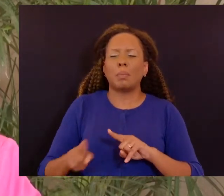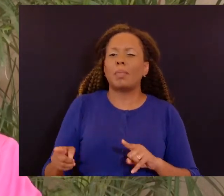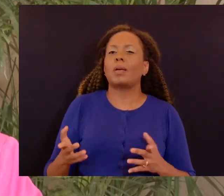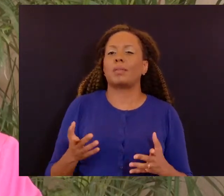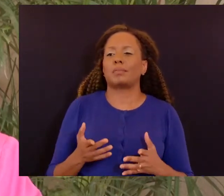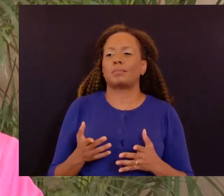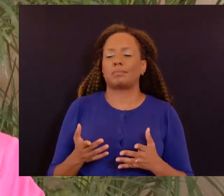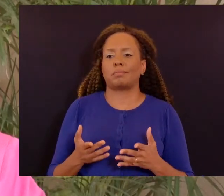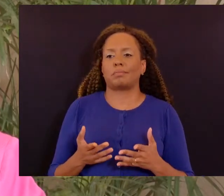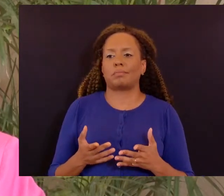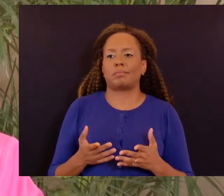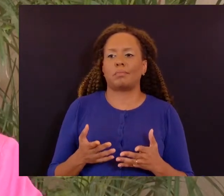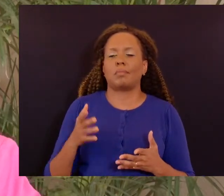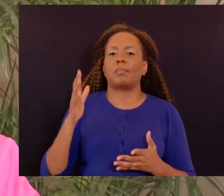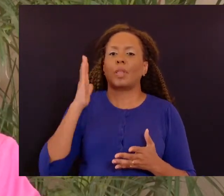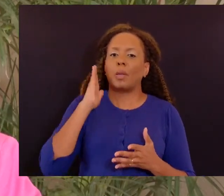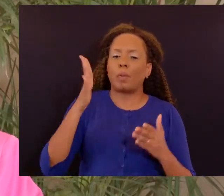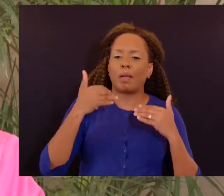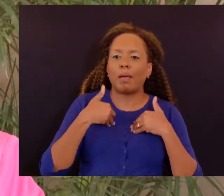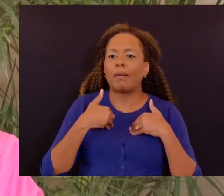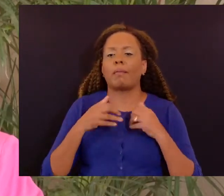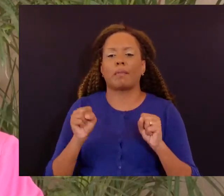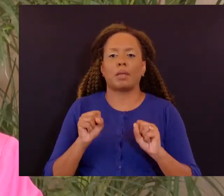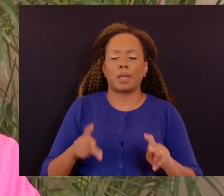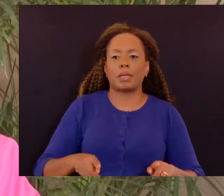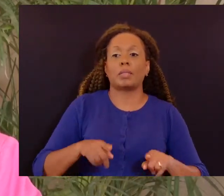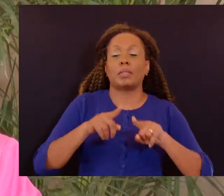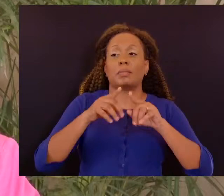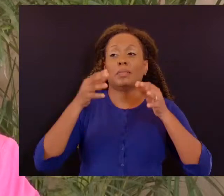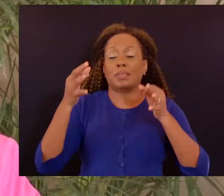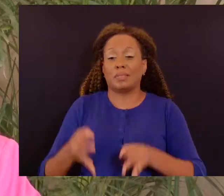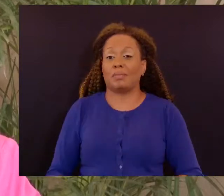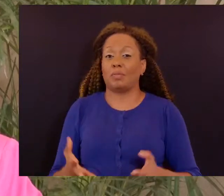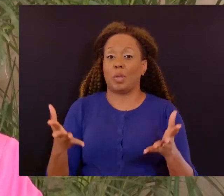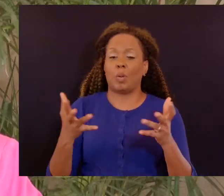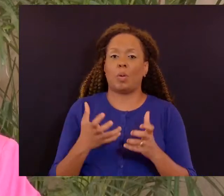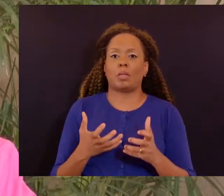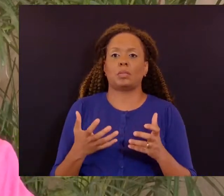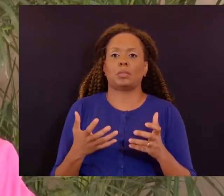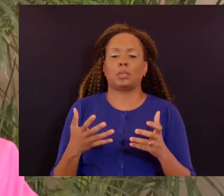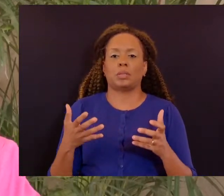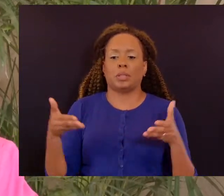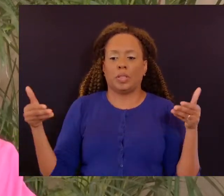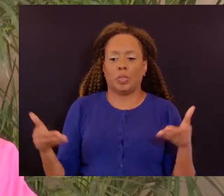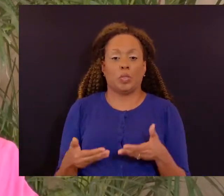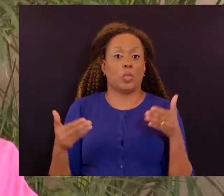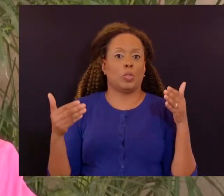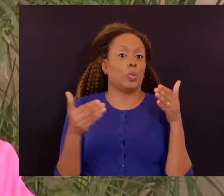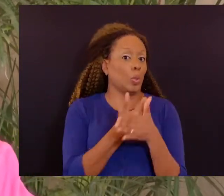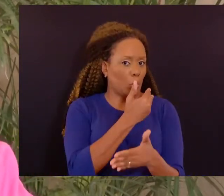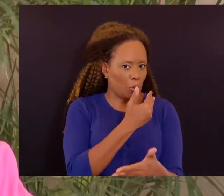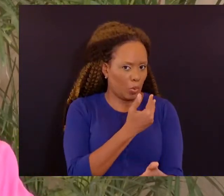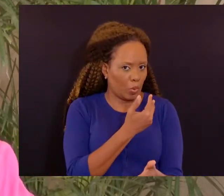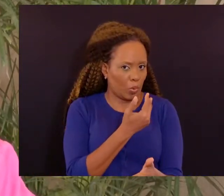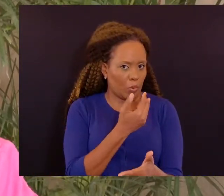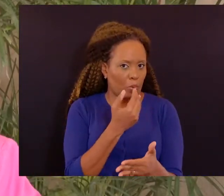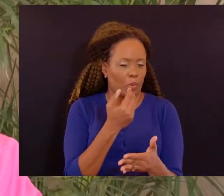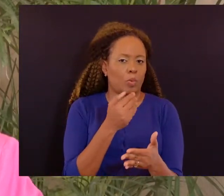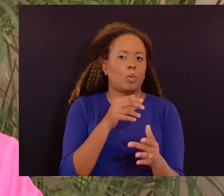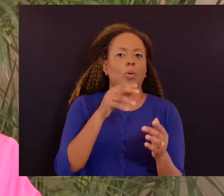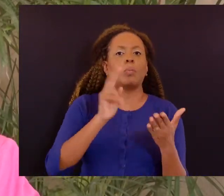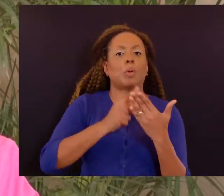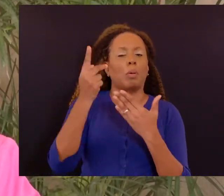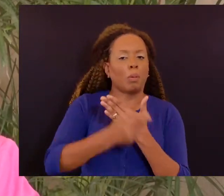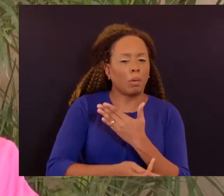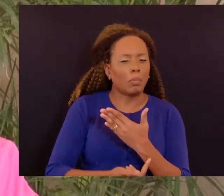latitude to determine that they want to introduce specific applied programs, and